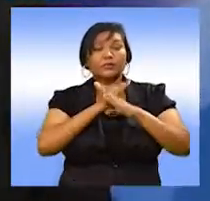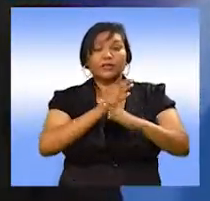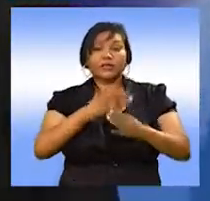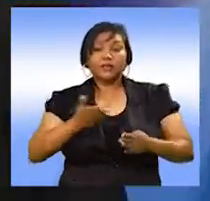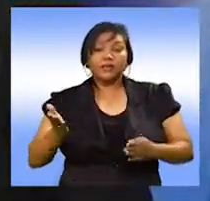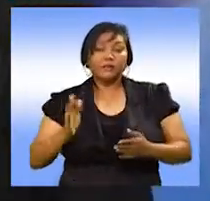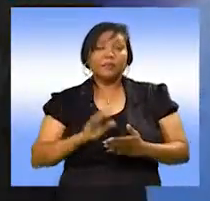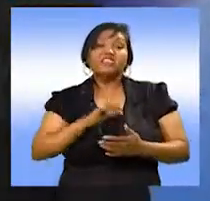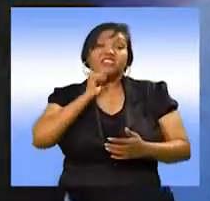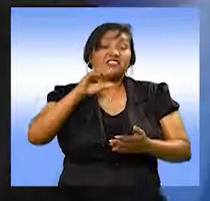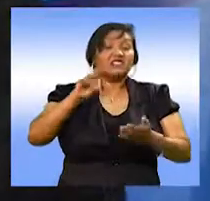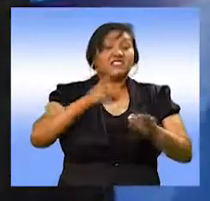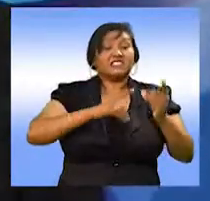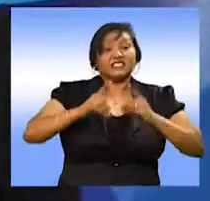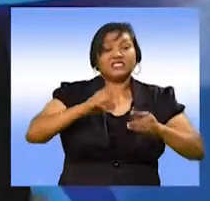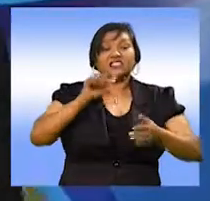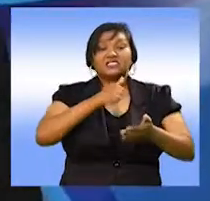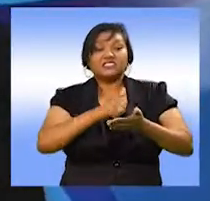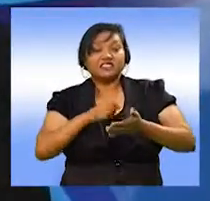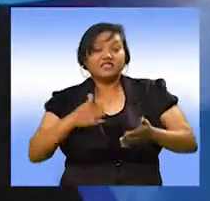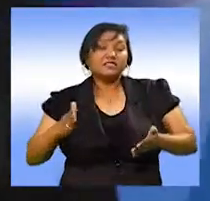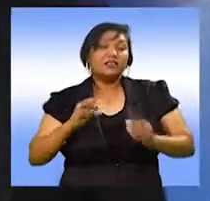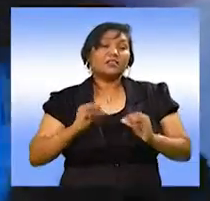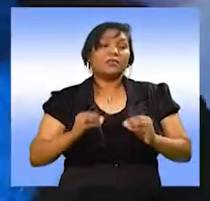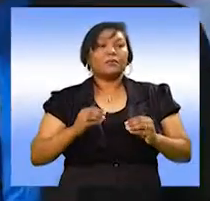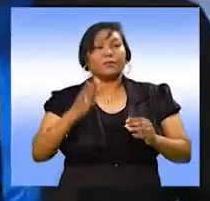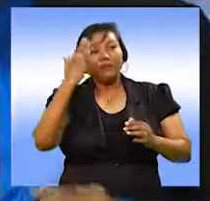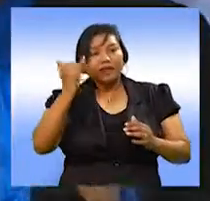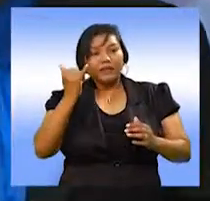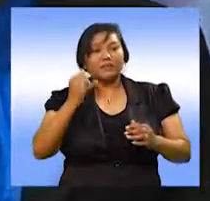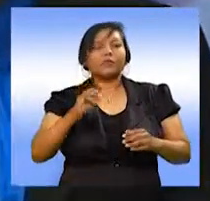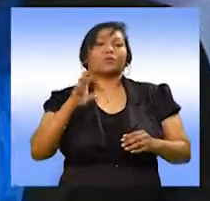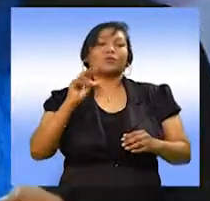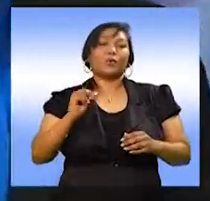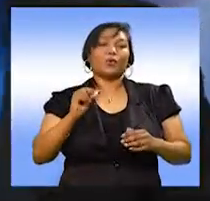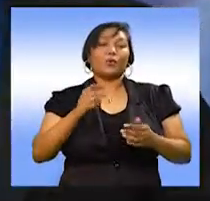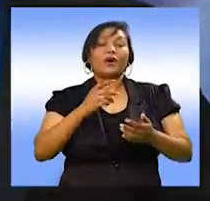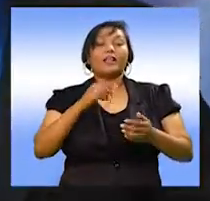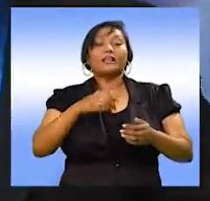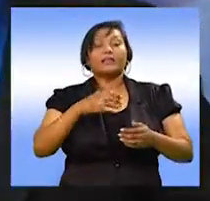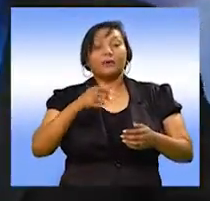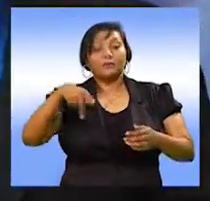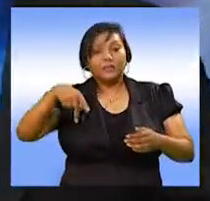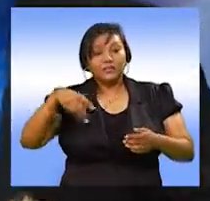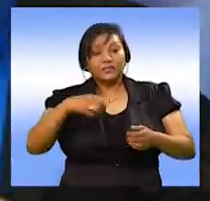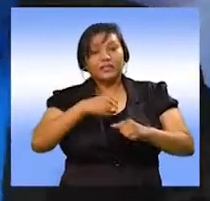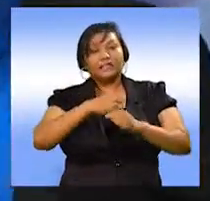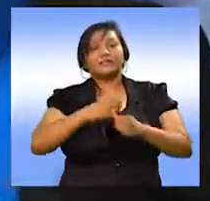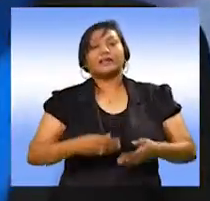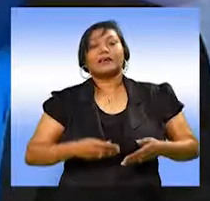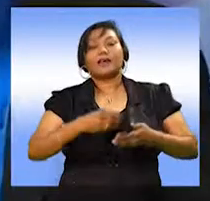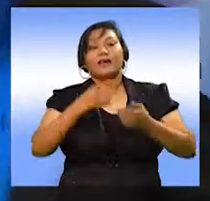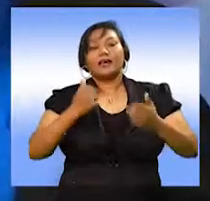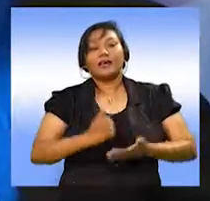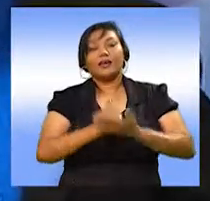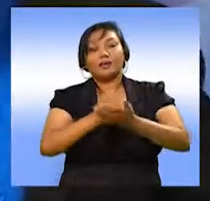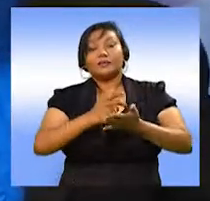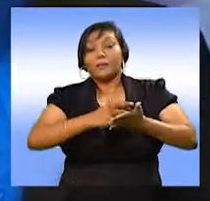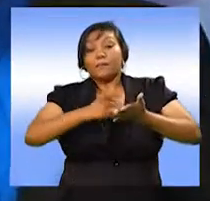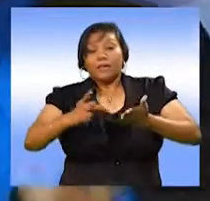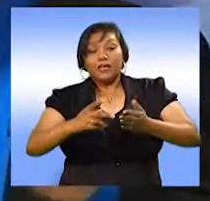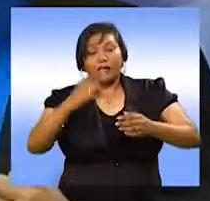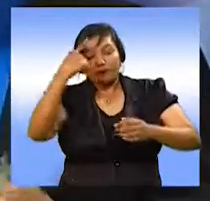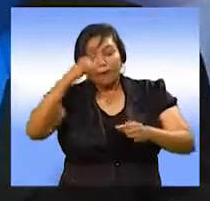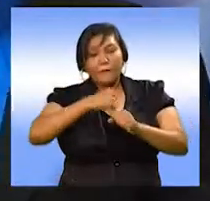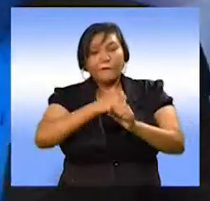performers. But you know what they bring? They bring that economic clout to put this enterprise together,